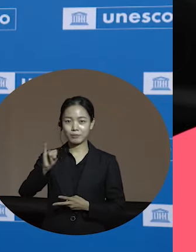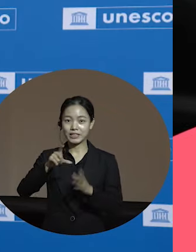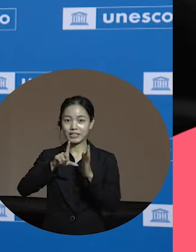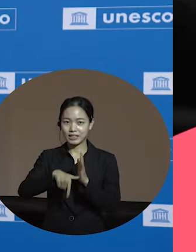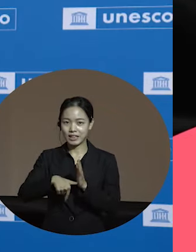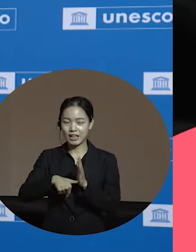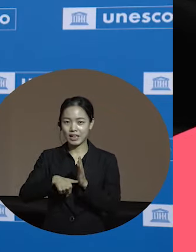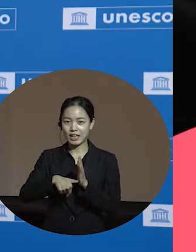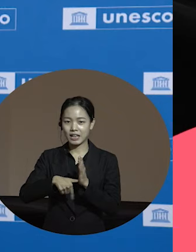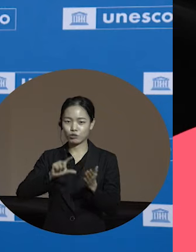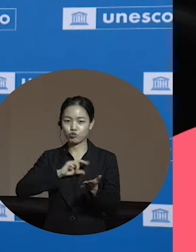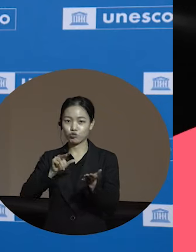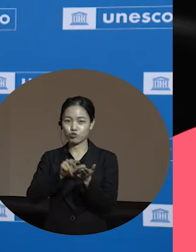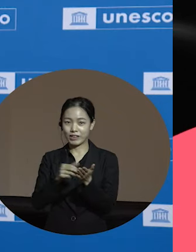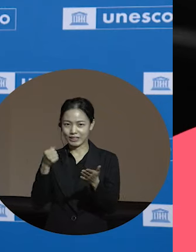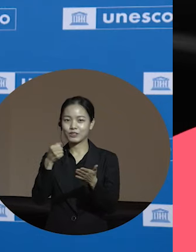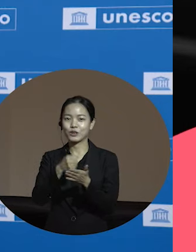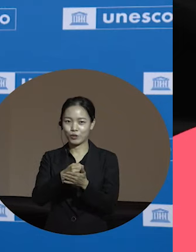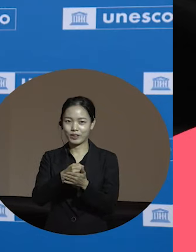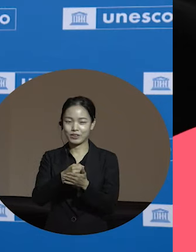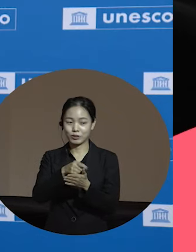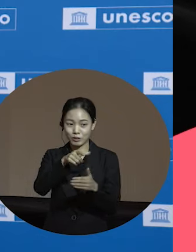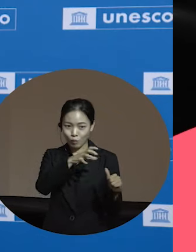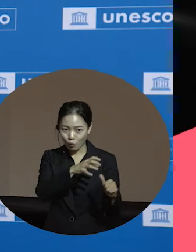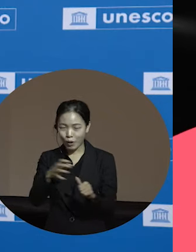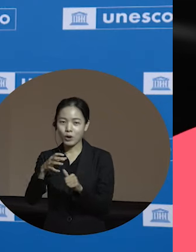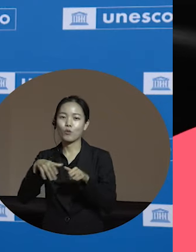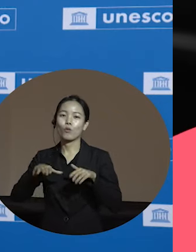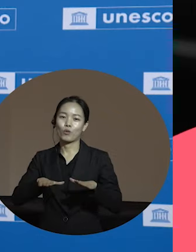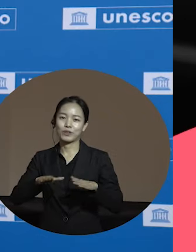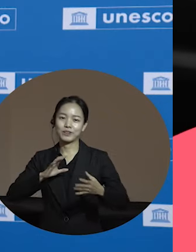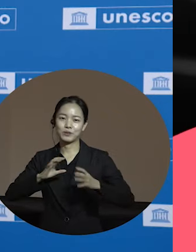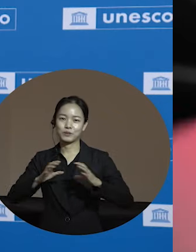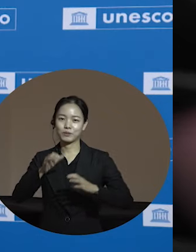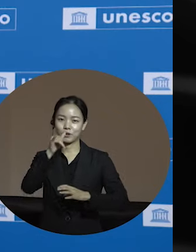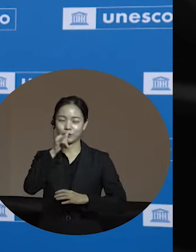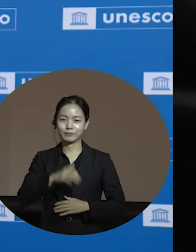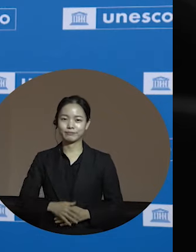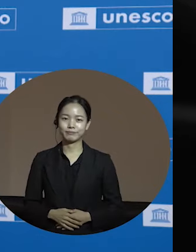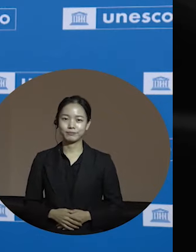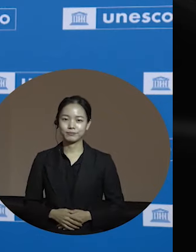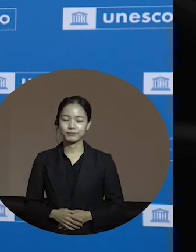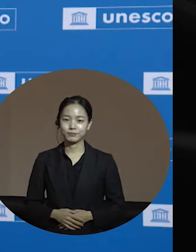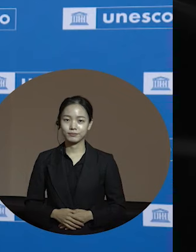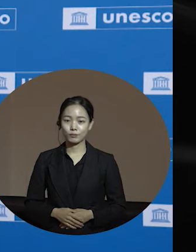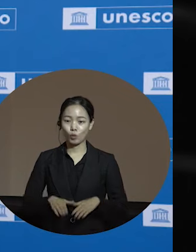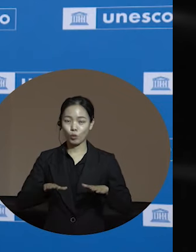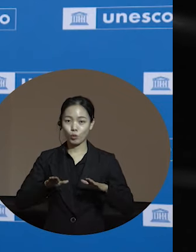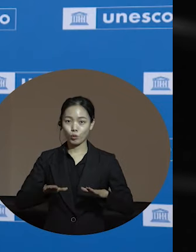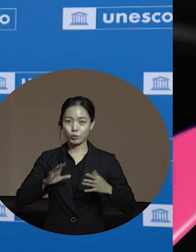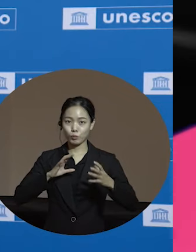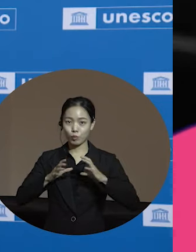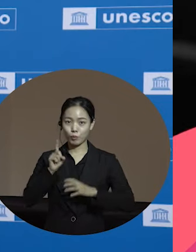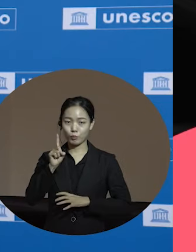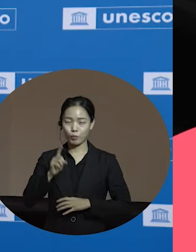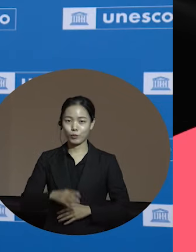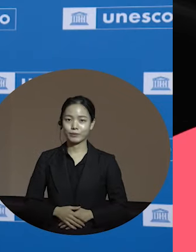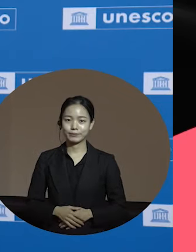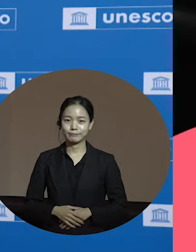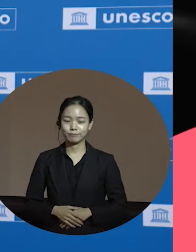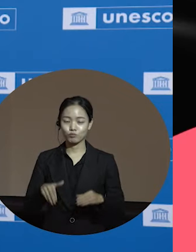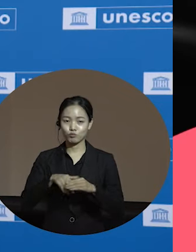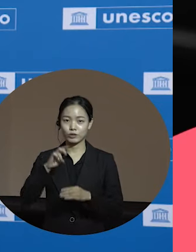last February at the World Conference on Culture and Arts Education in Abu Dhabi. This forum fully resonates with the